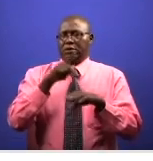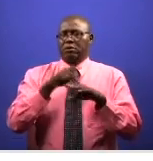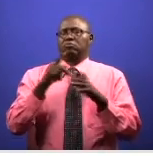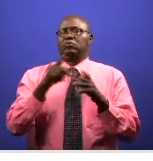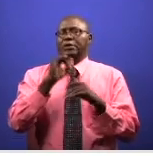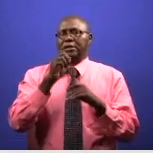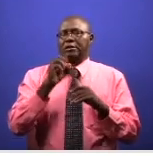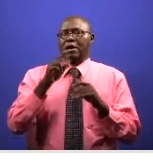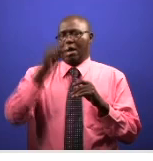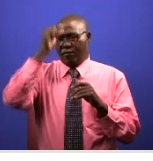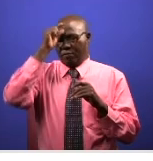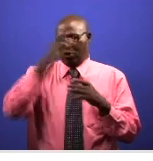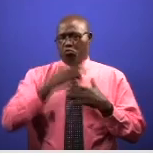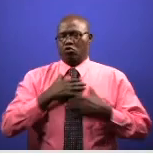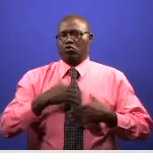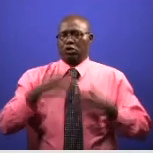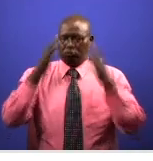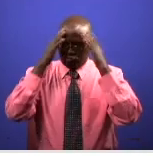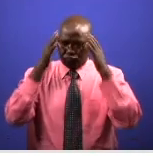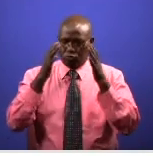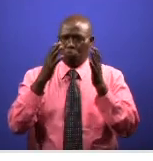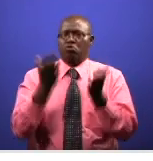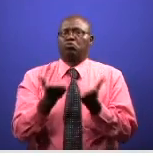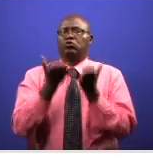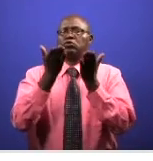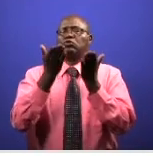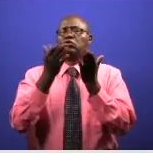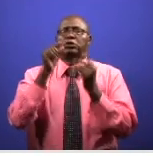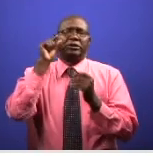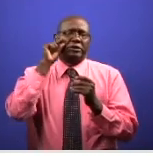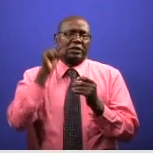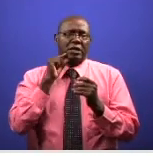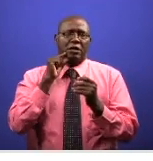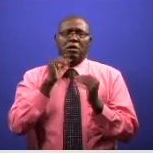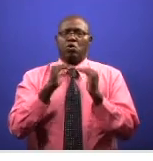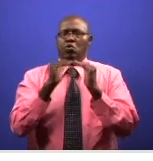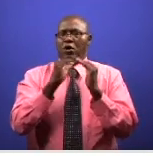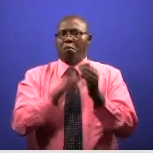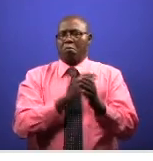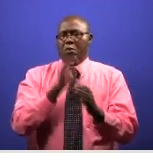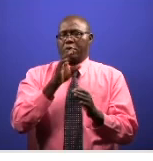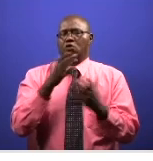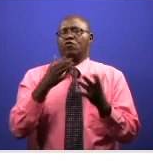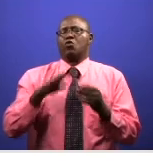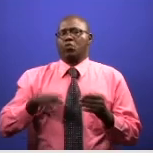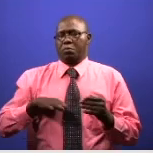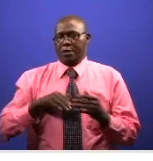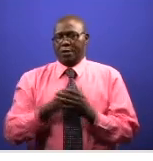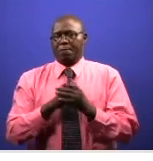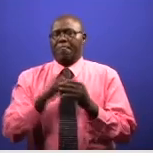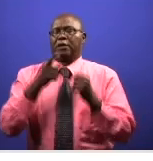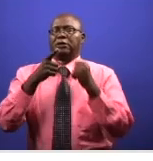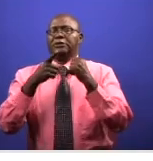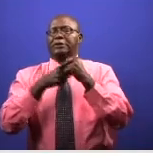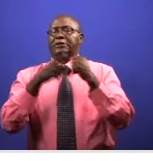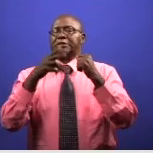body exclusively dedicated to the promotion of gender equality and the empowerment of women. The 67th session